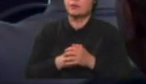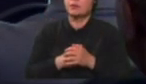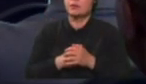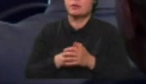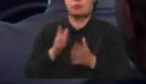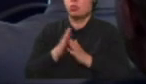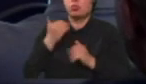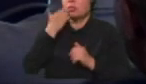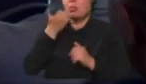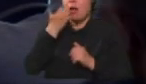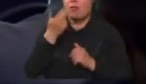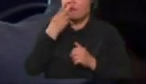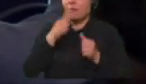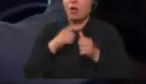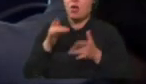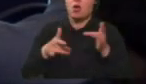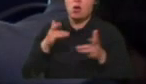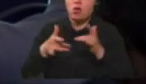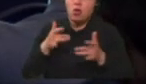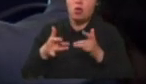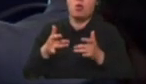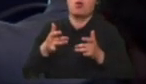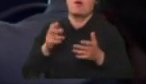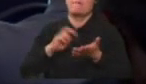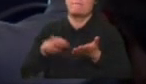Seeing one, the bike, right? Pedestrians, cars,